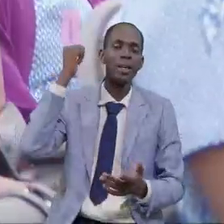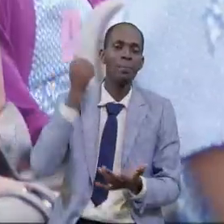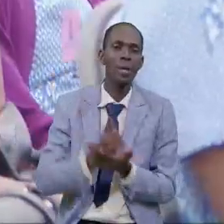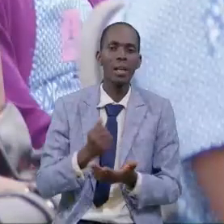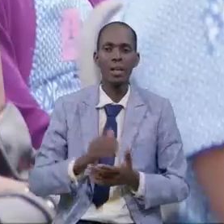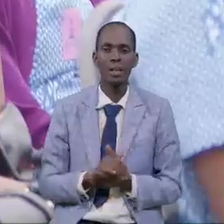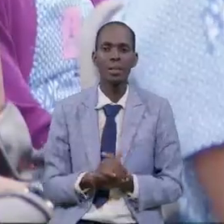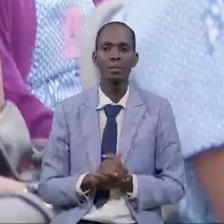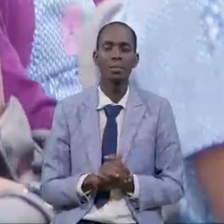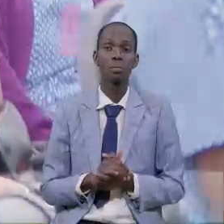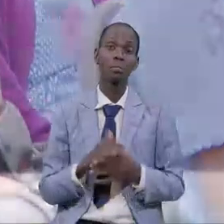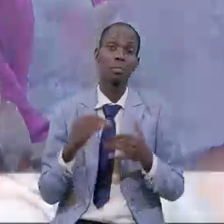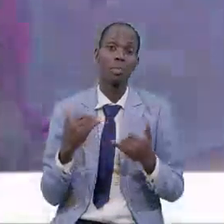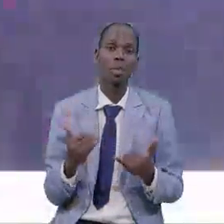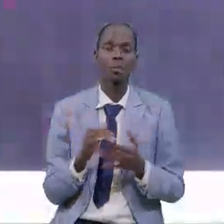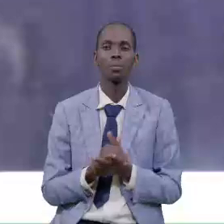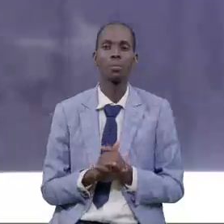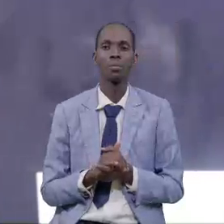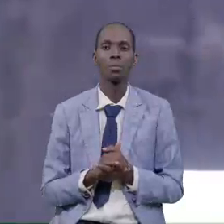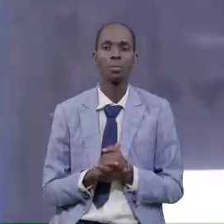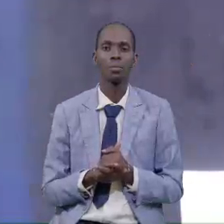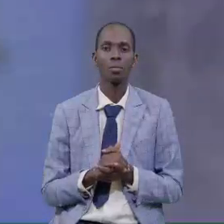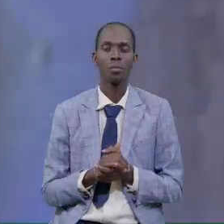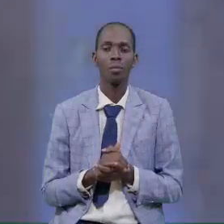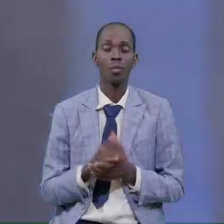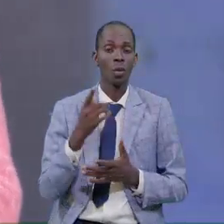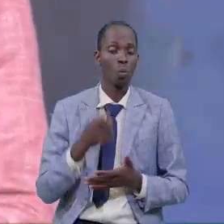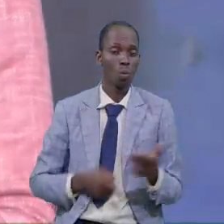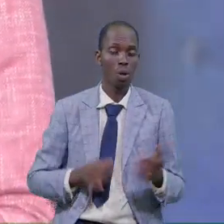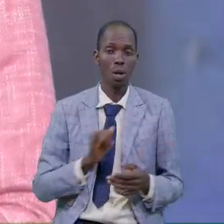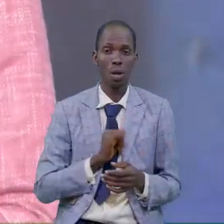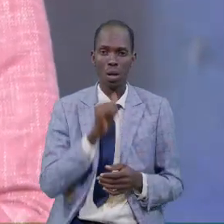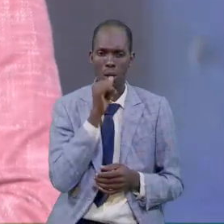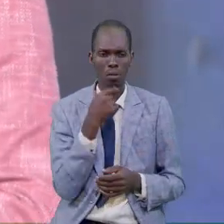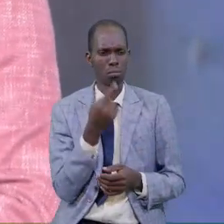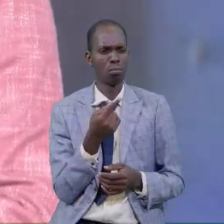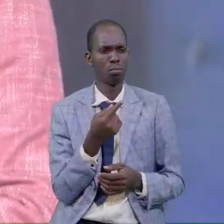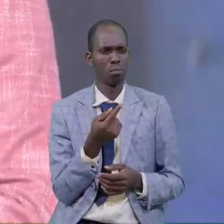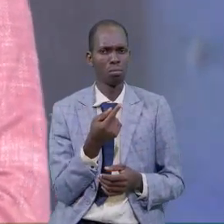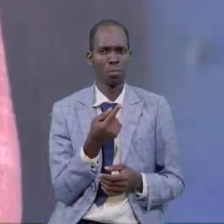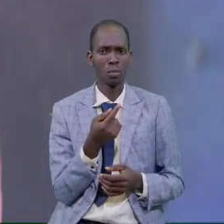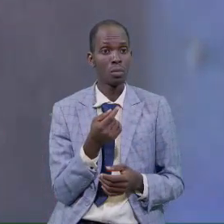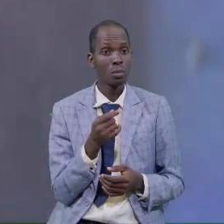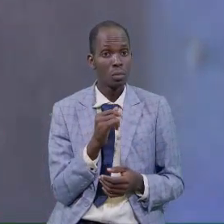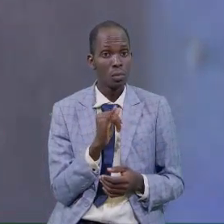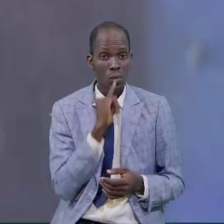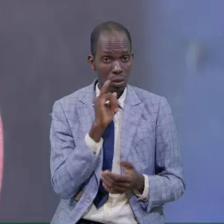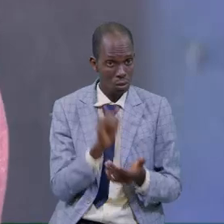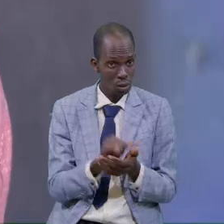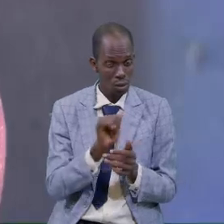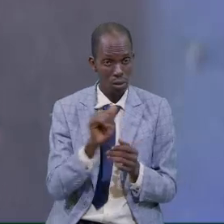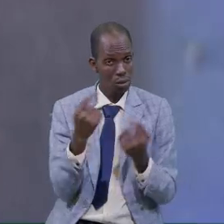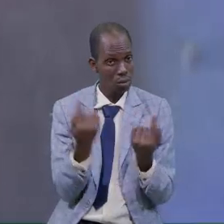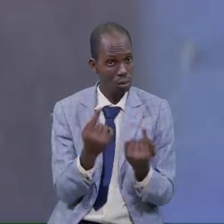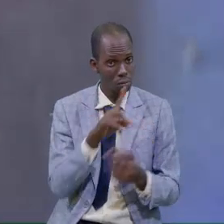Now, what I'm talking about now, is that a sin? You know, I used